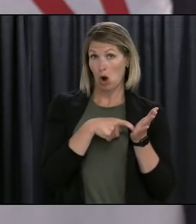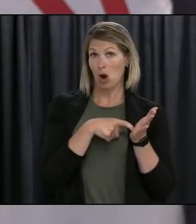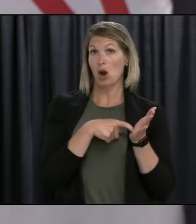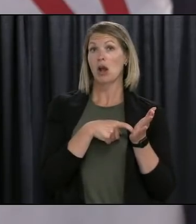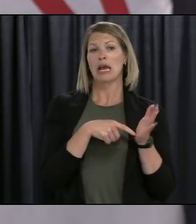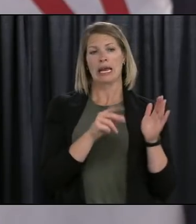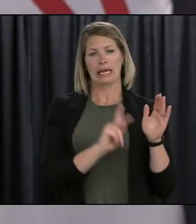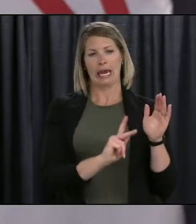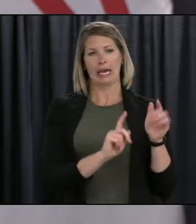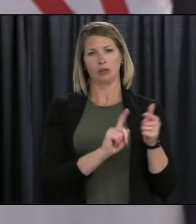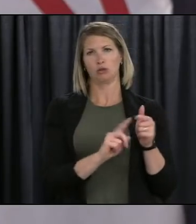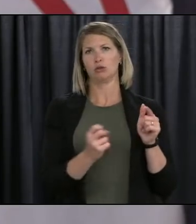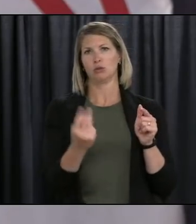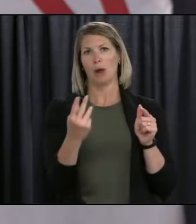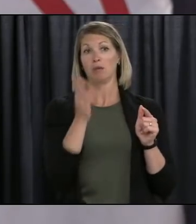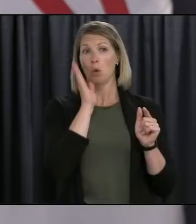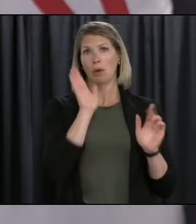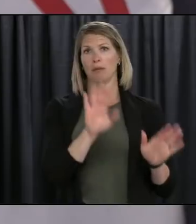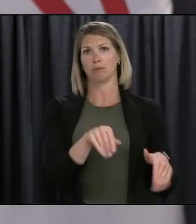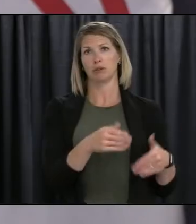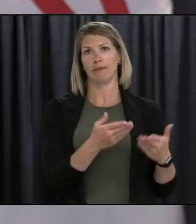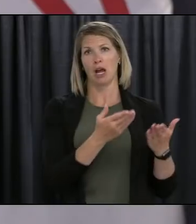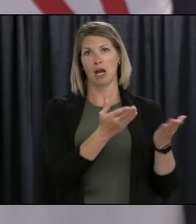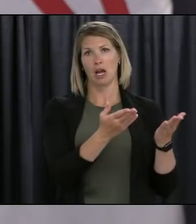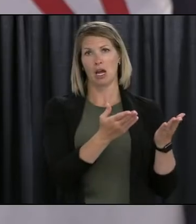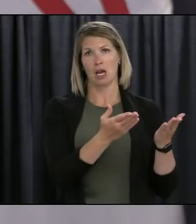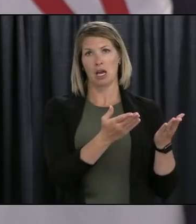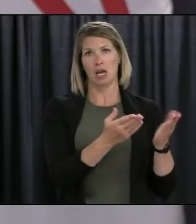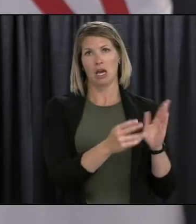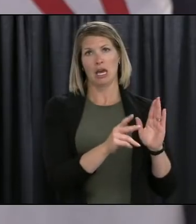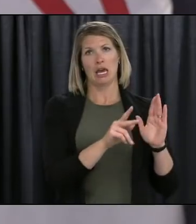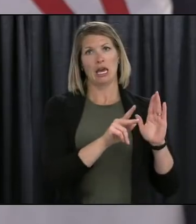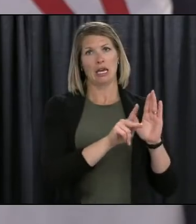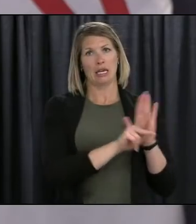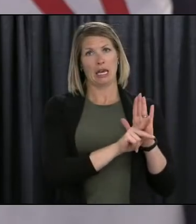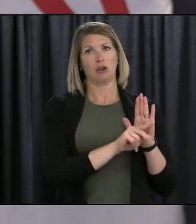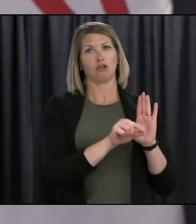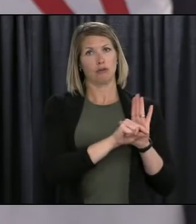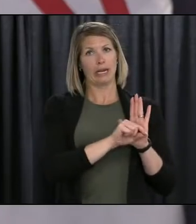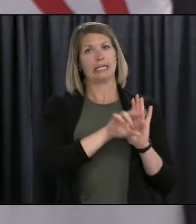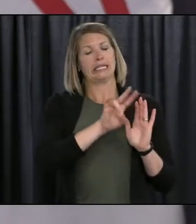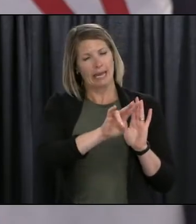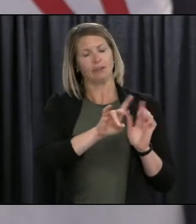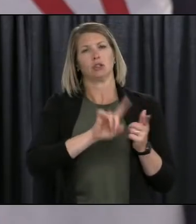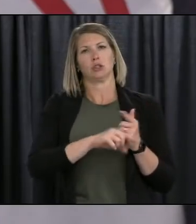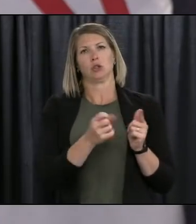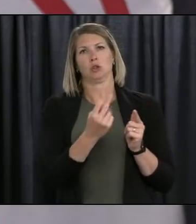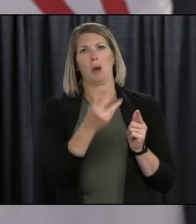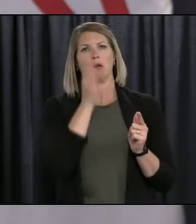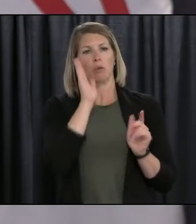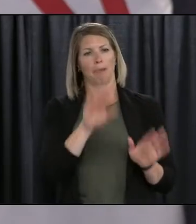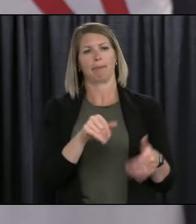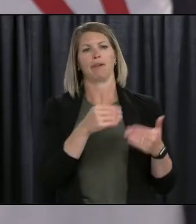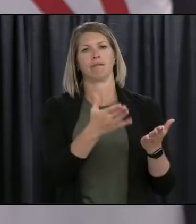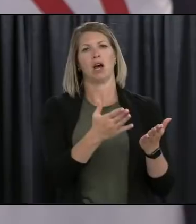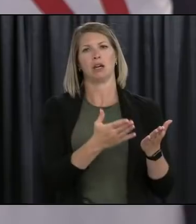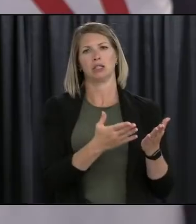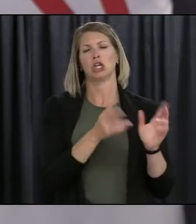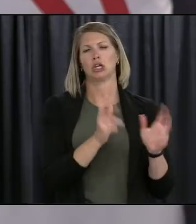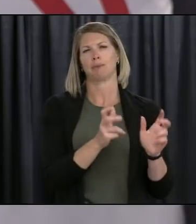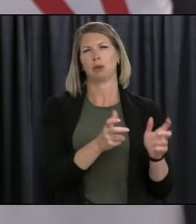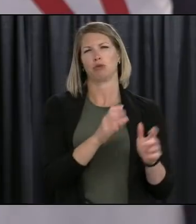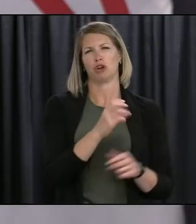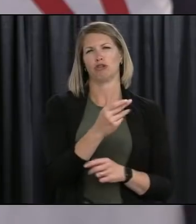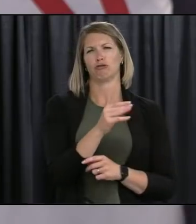in case we need to close up schools. This investment will help provide equal access to education because not every single